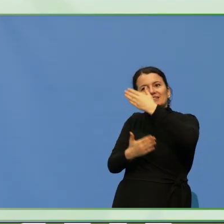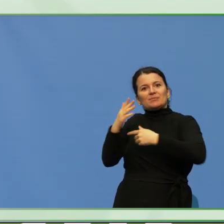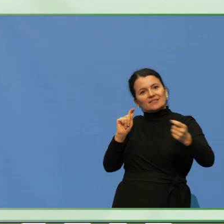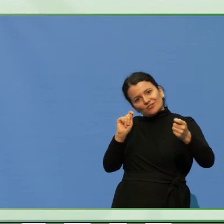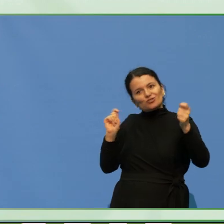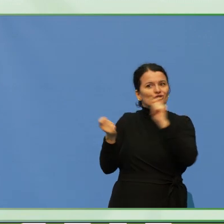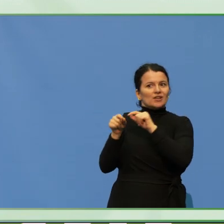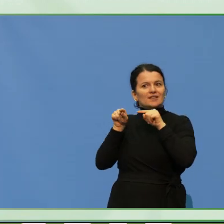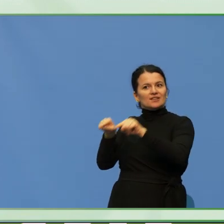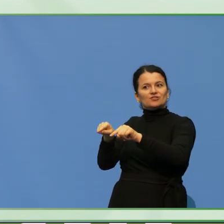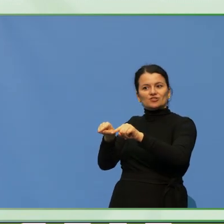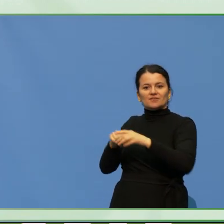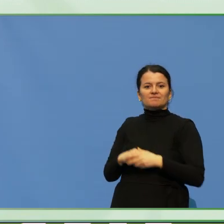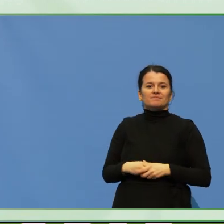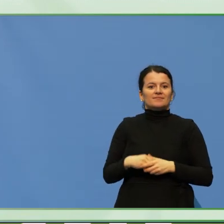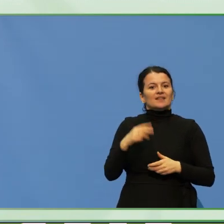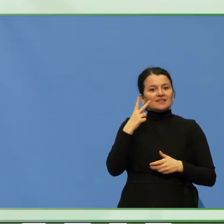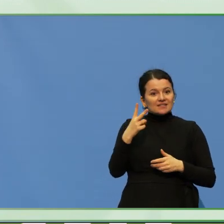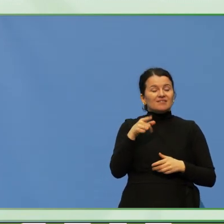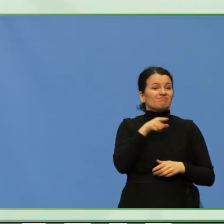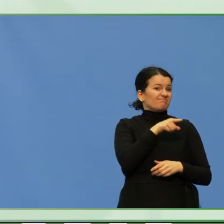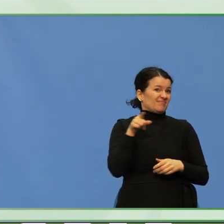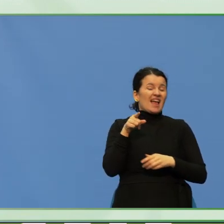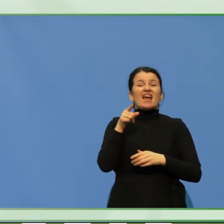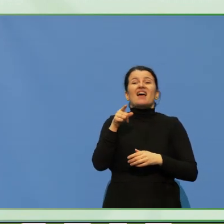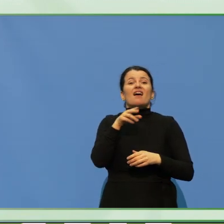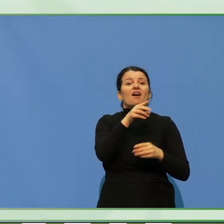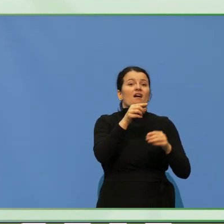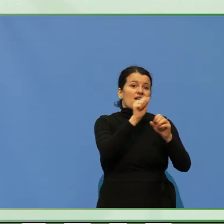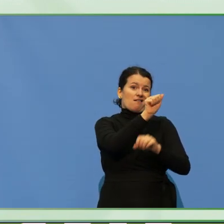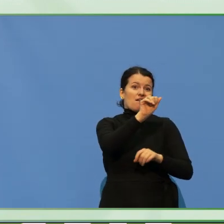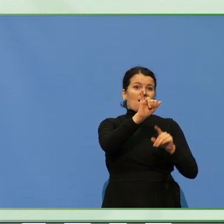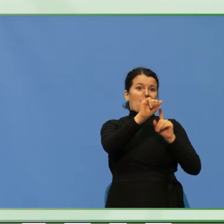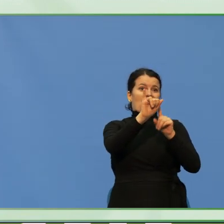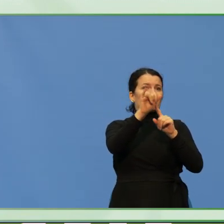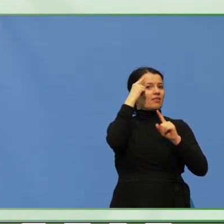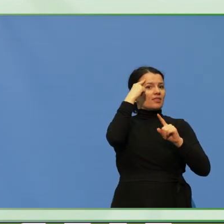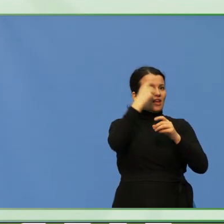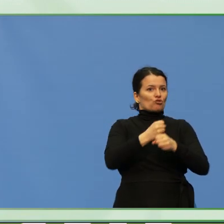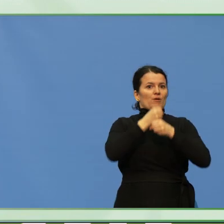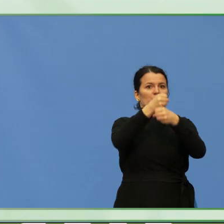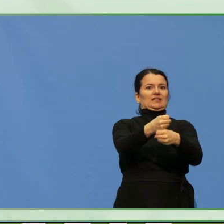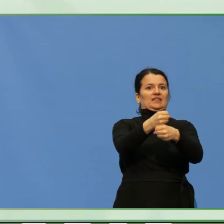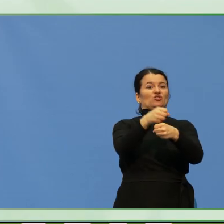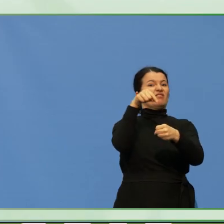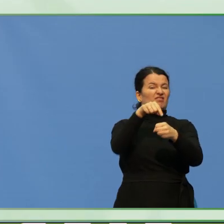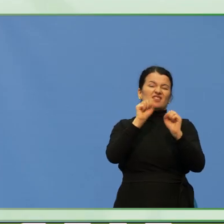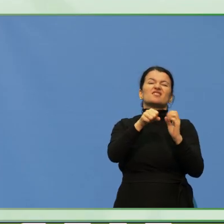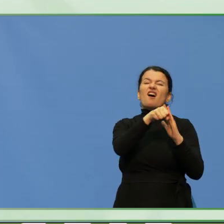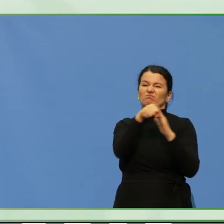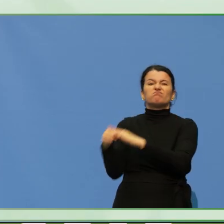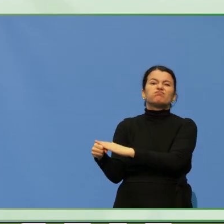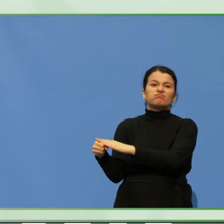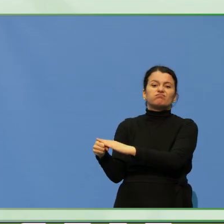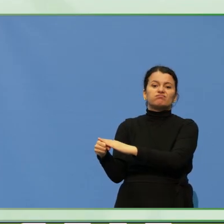harms. These are material, these are real. If you take the Dumbledore library is being trained